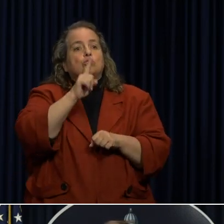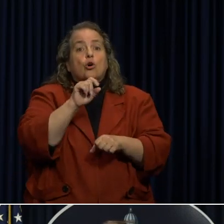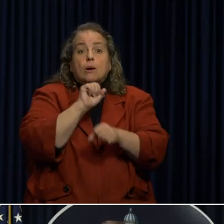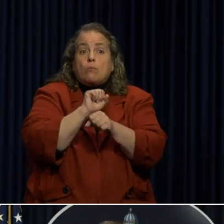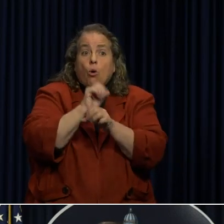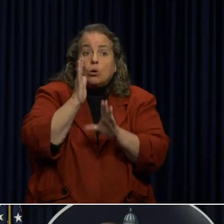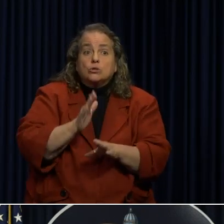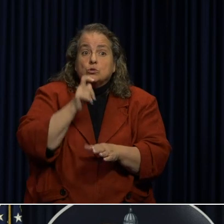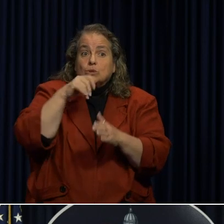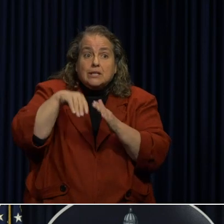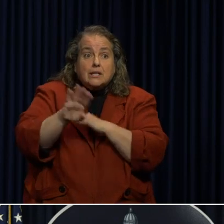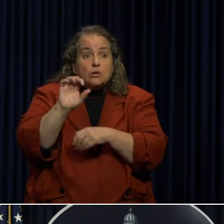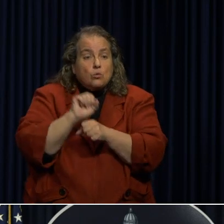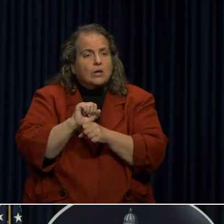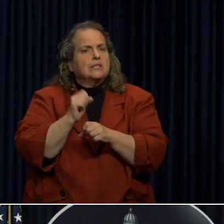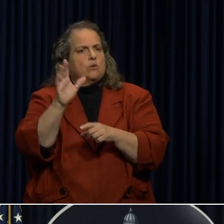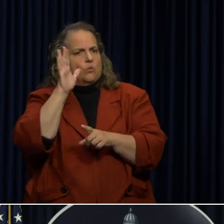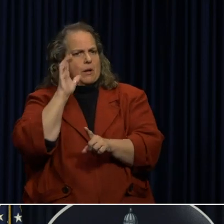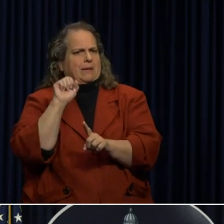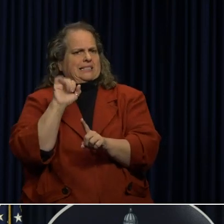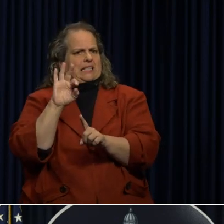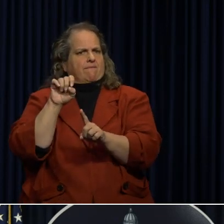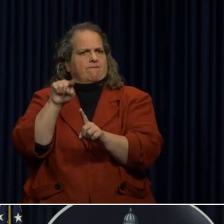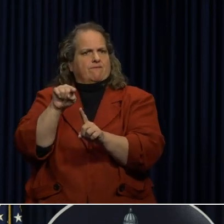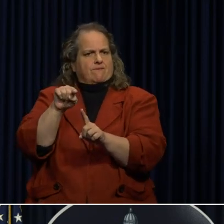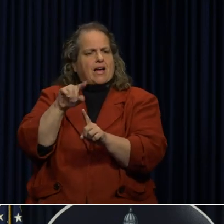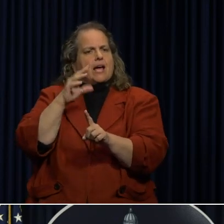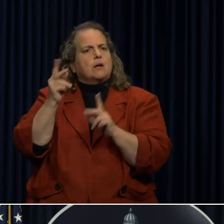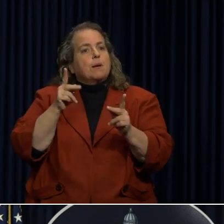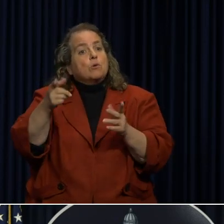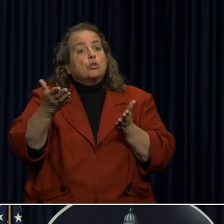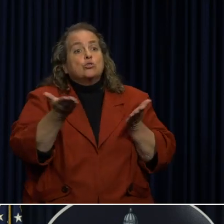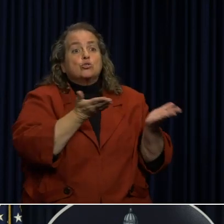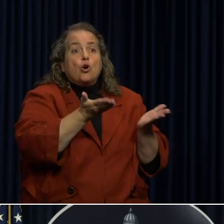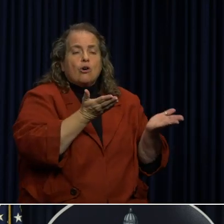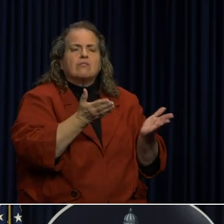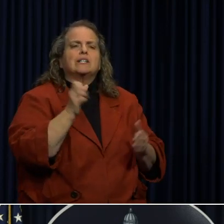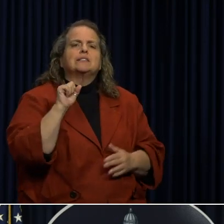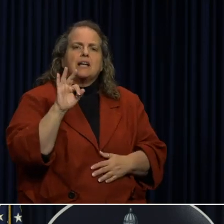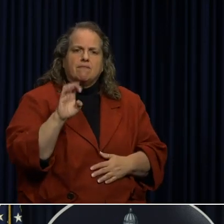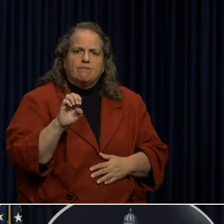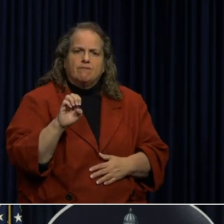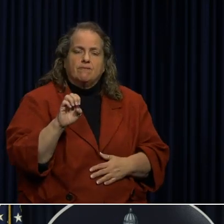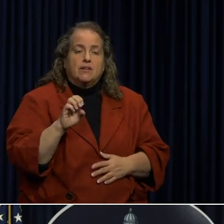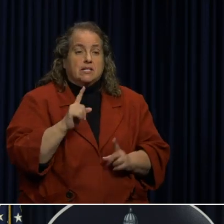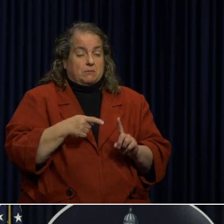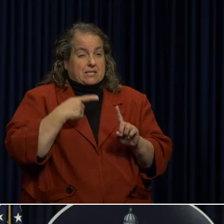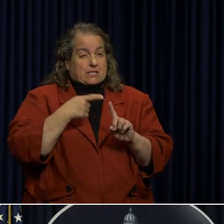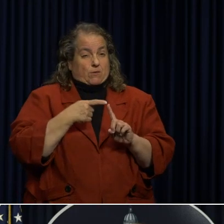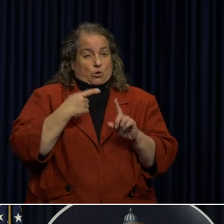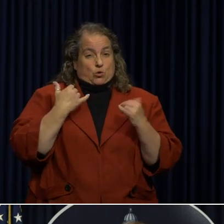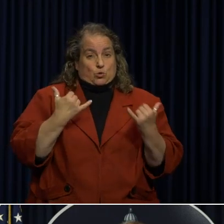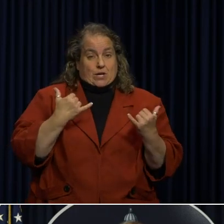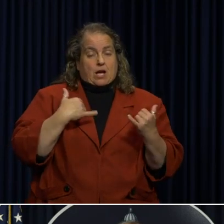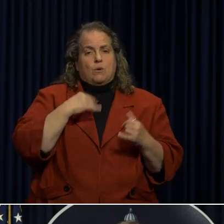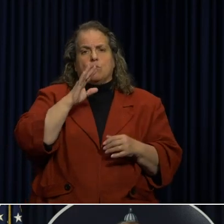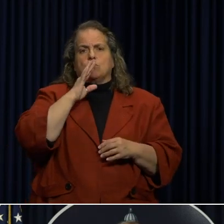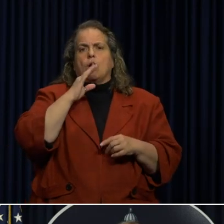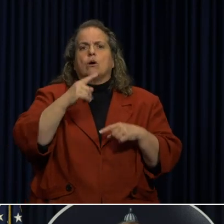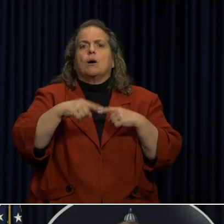people they serve will be safe. But specifically today, we're going to talk about the